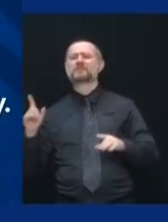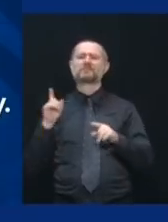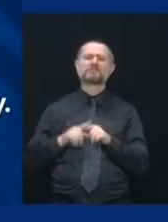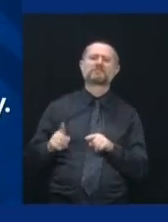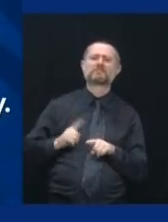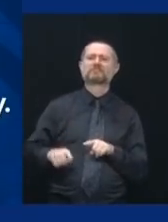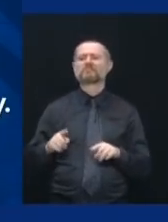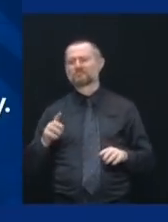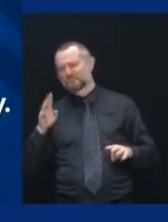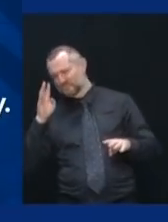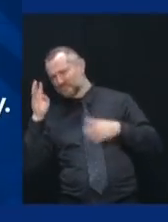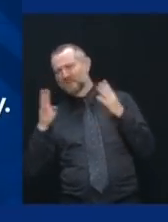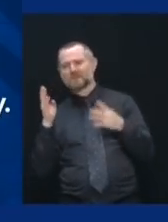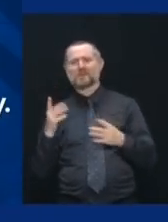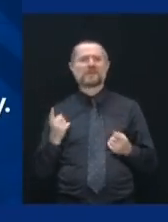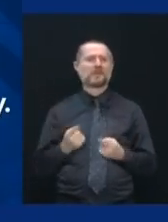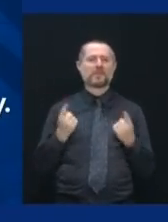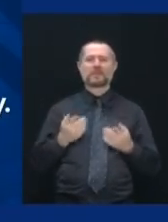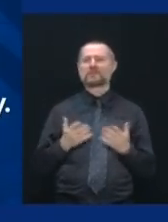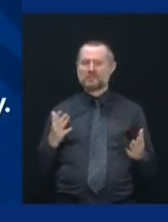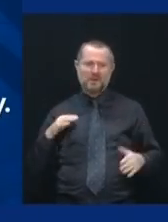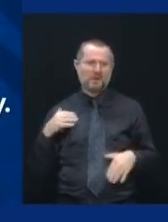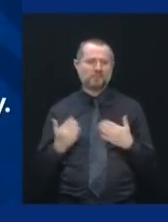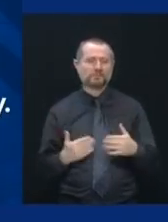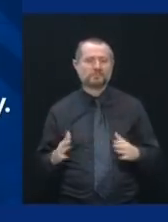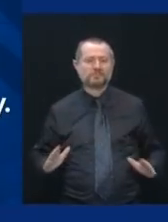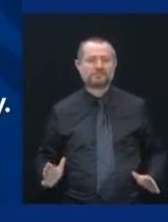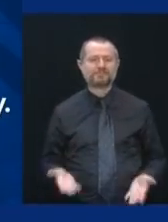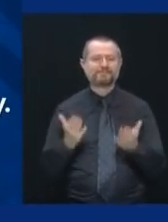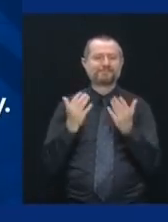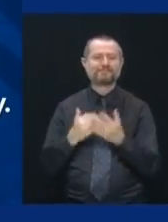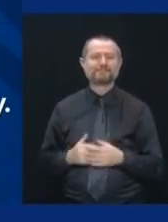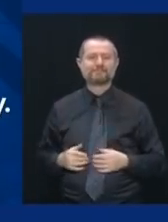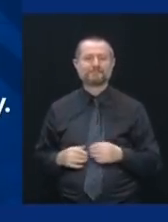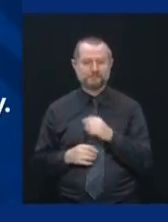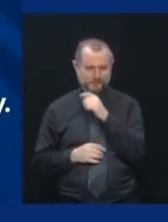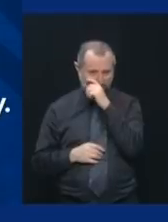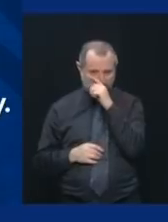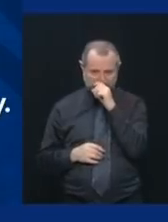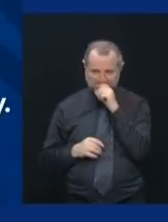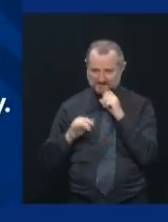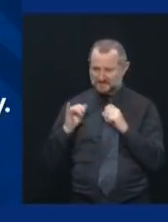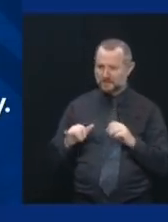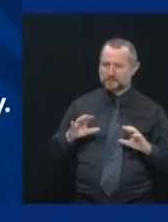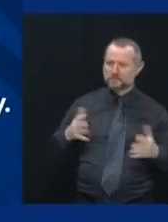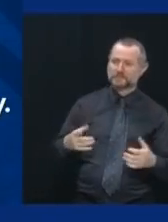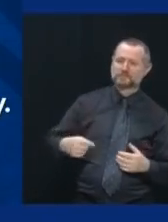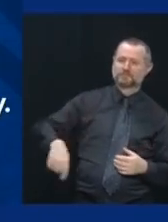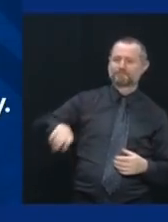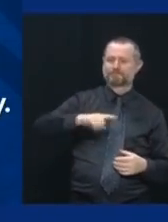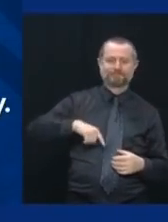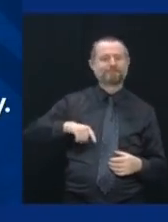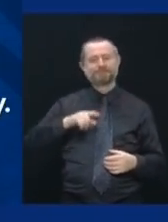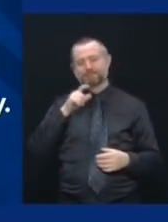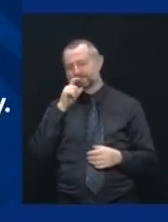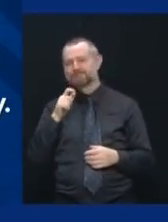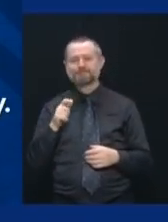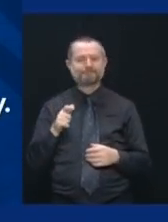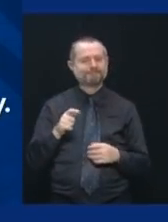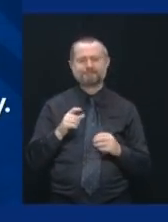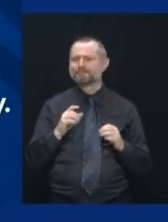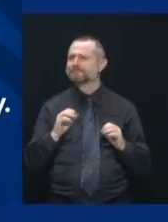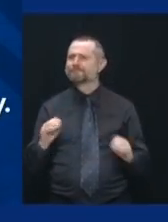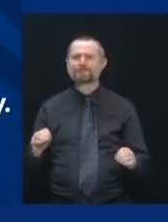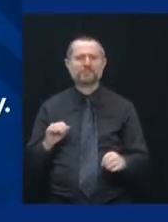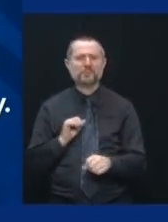creative energy. You have an entire sector of the economy that has been out of